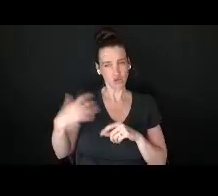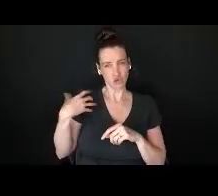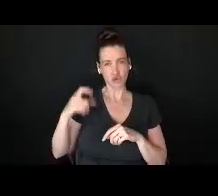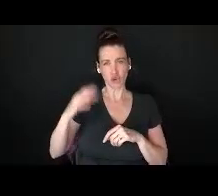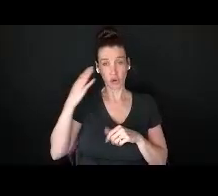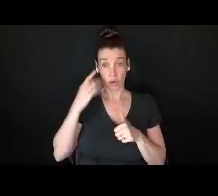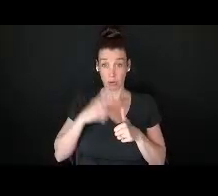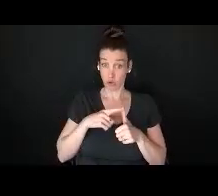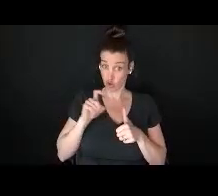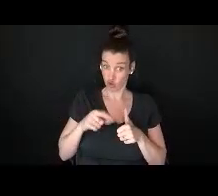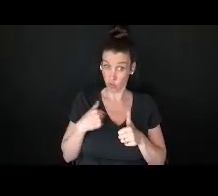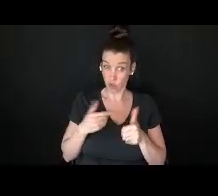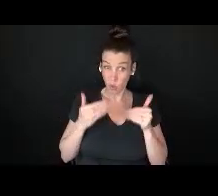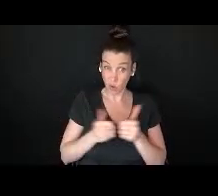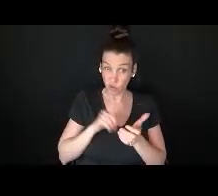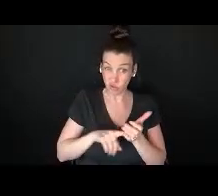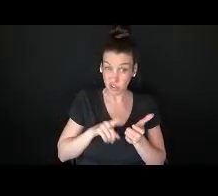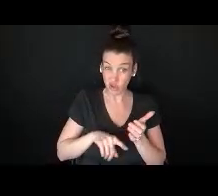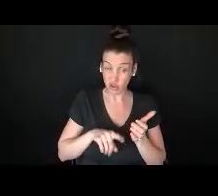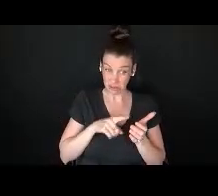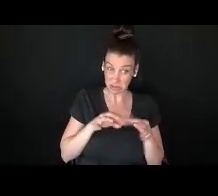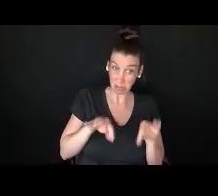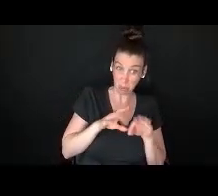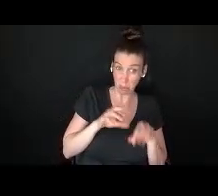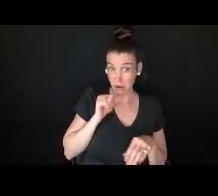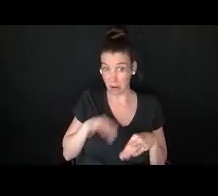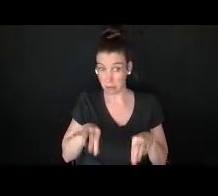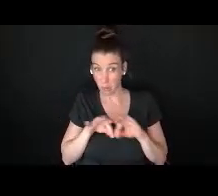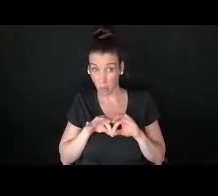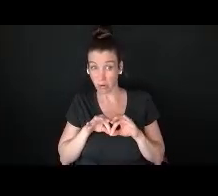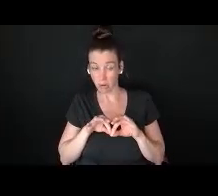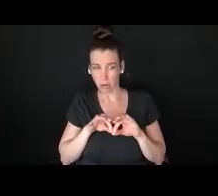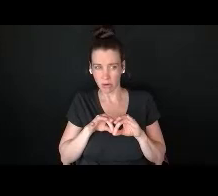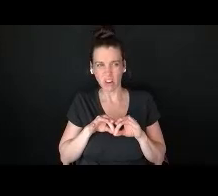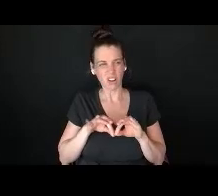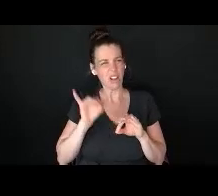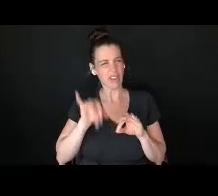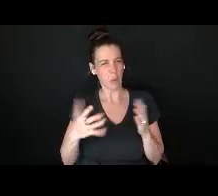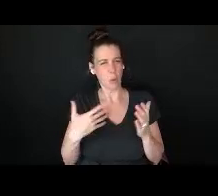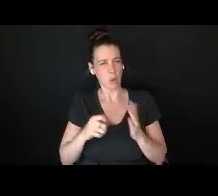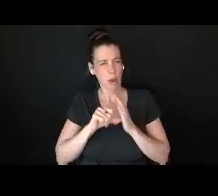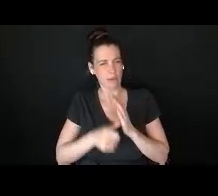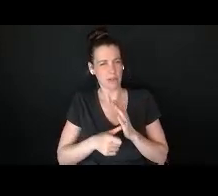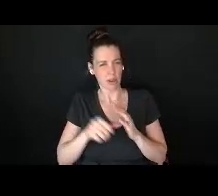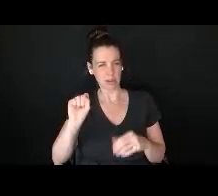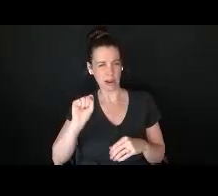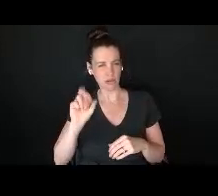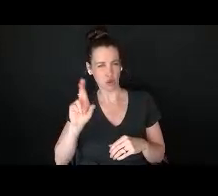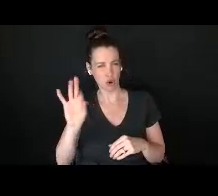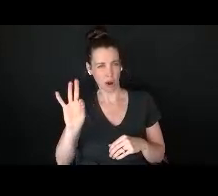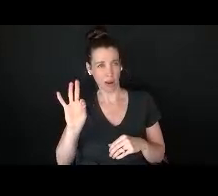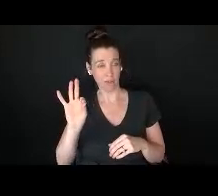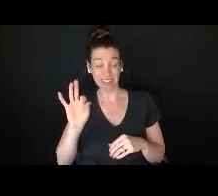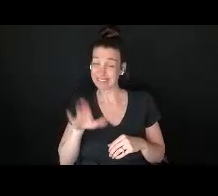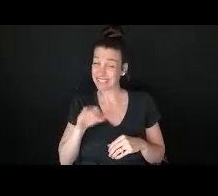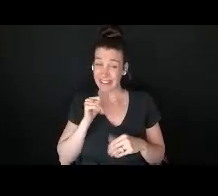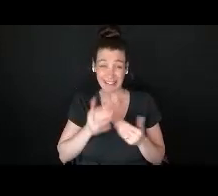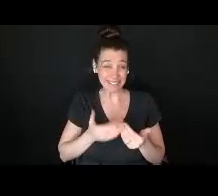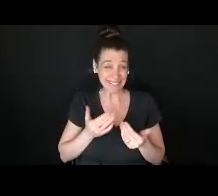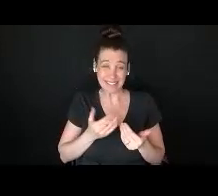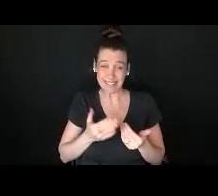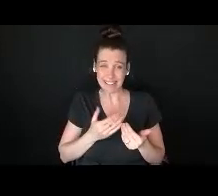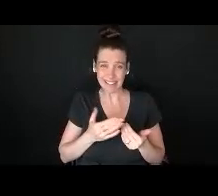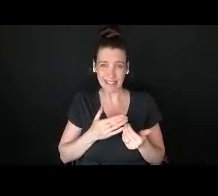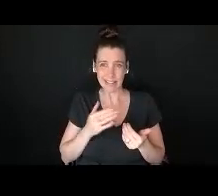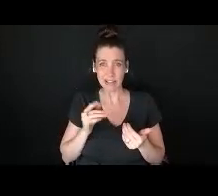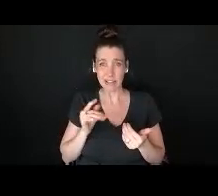How important is it, right? This is kind of really what we want to emphasize in SRF. It's hard, you know, to kind of call the